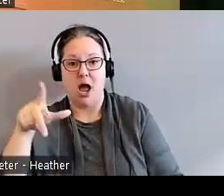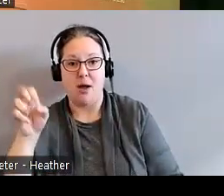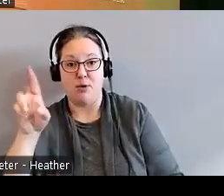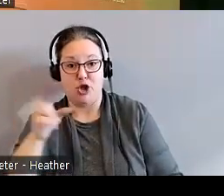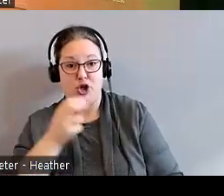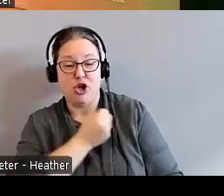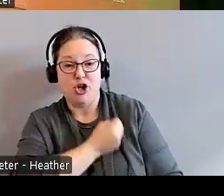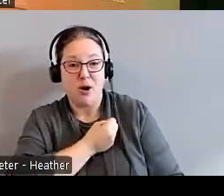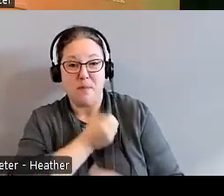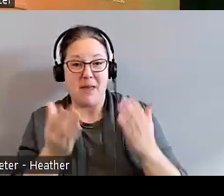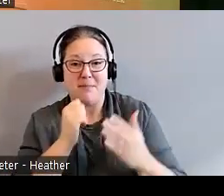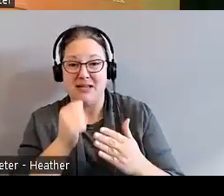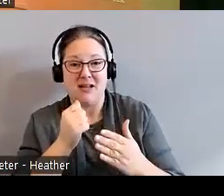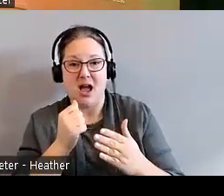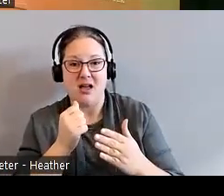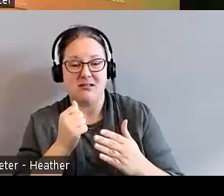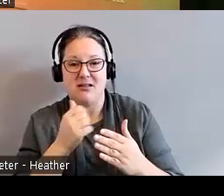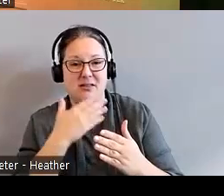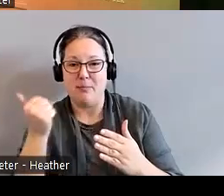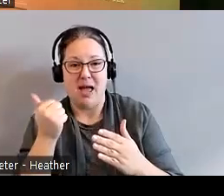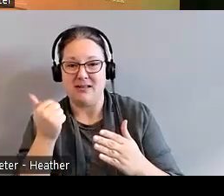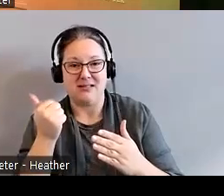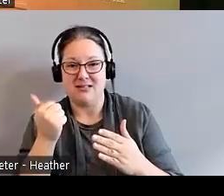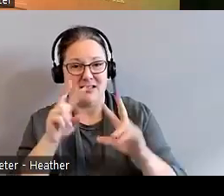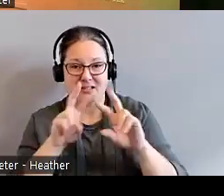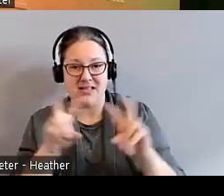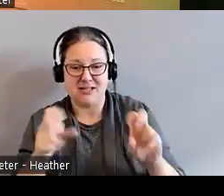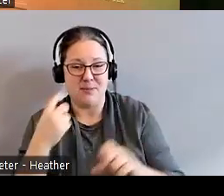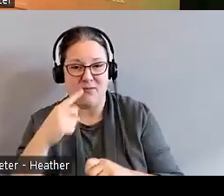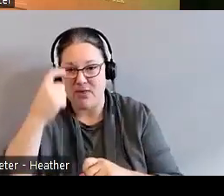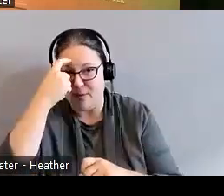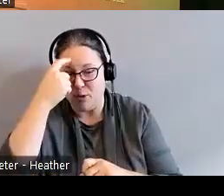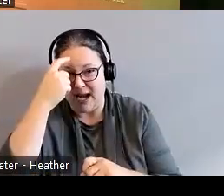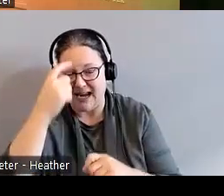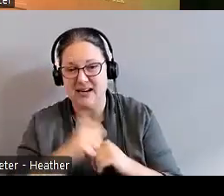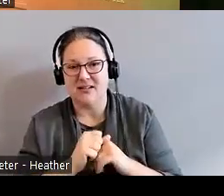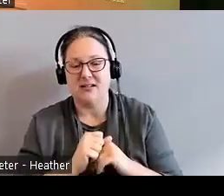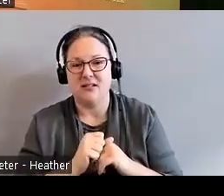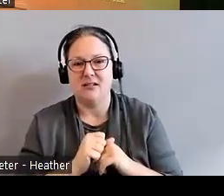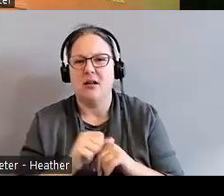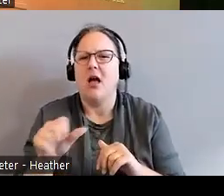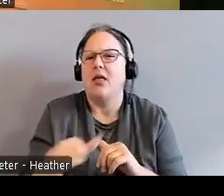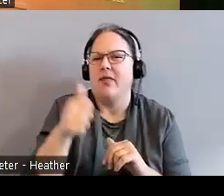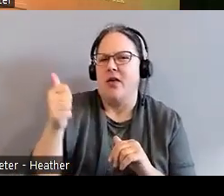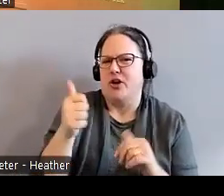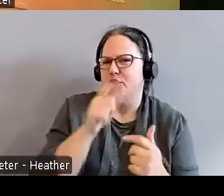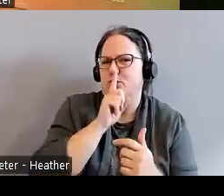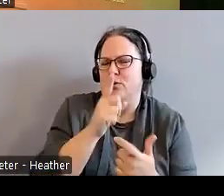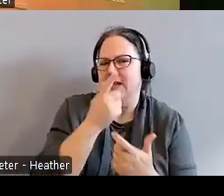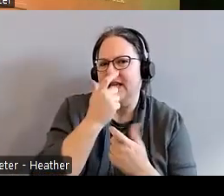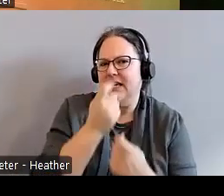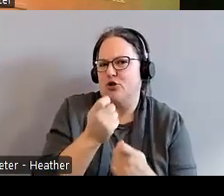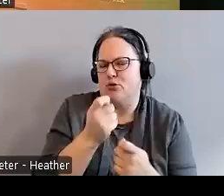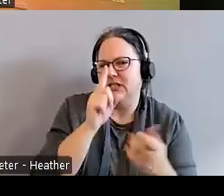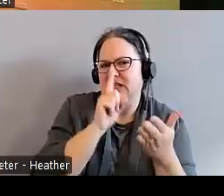the brain perfusion? And second, there's some really interesting research happening now